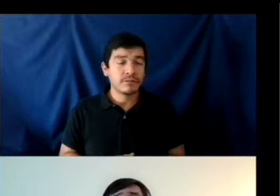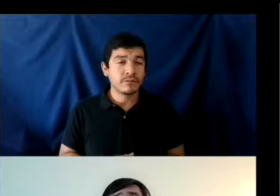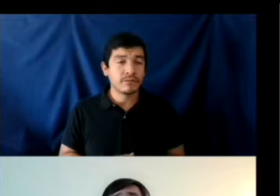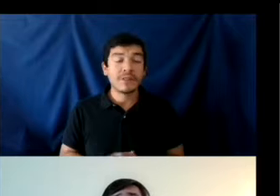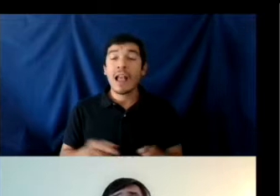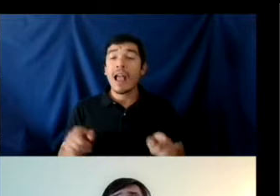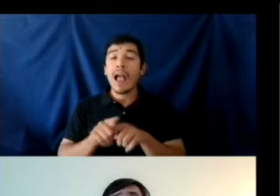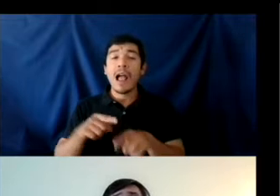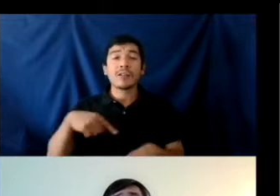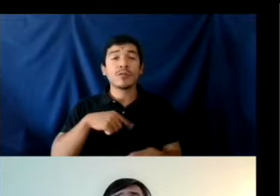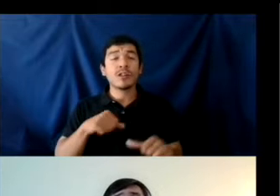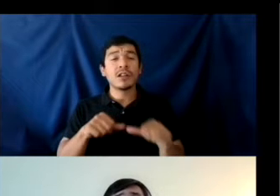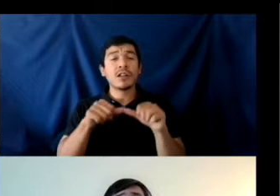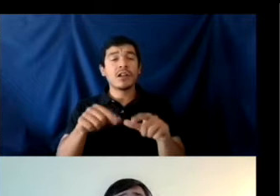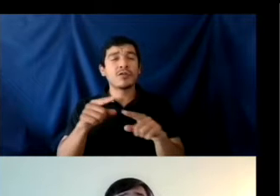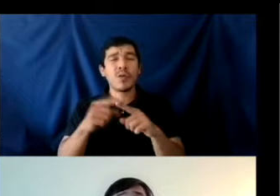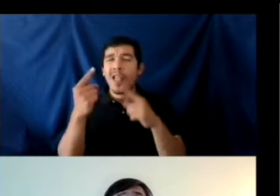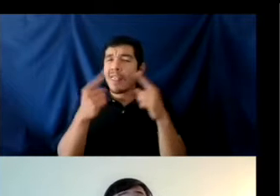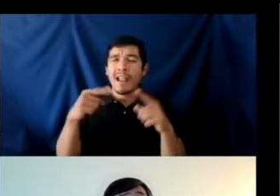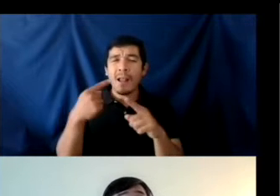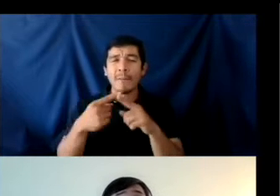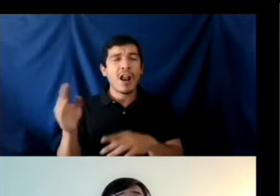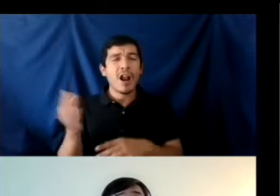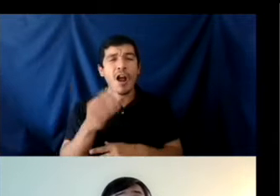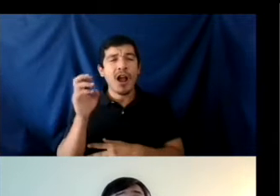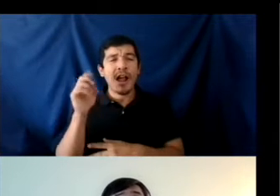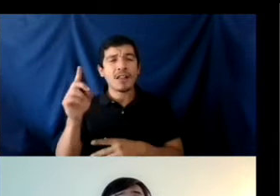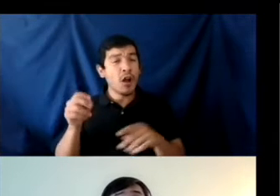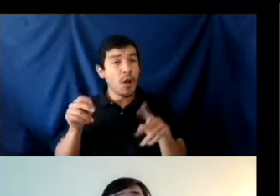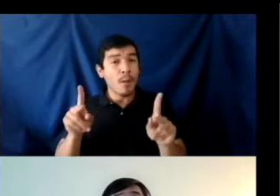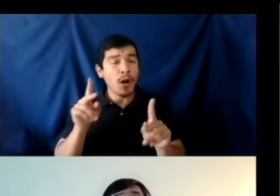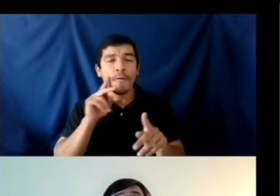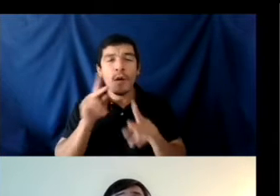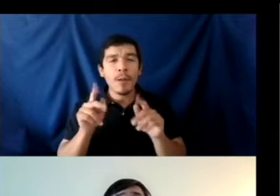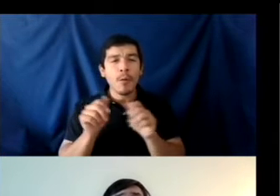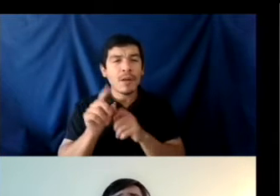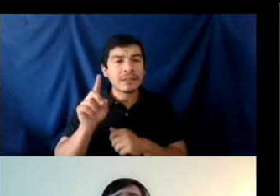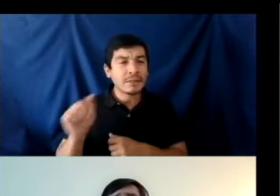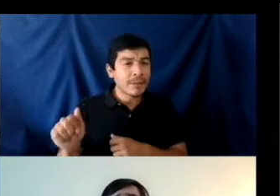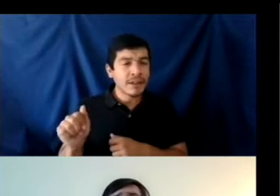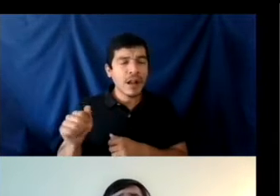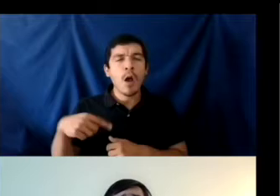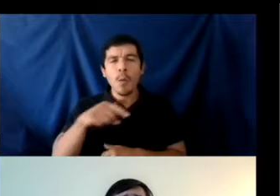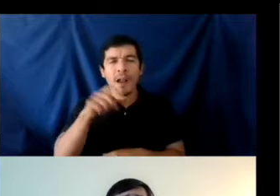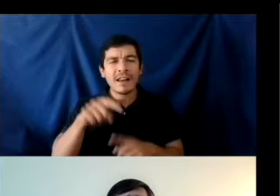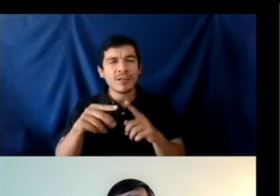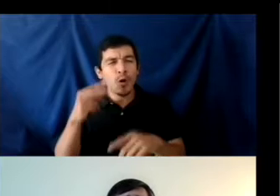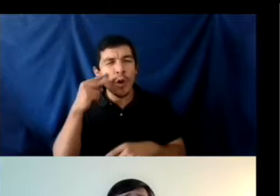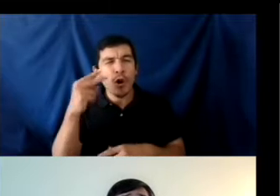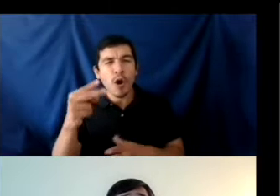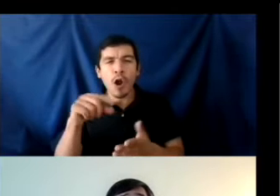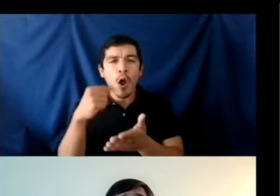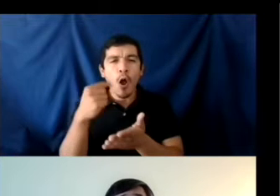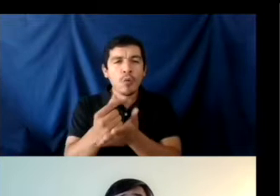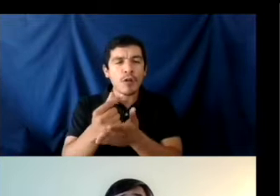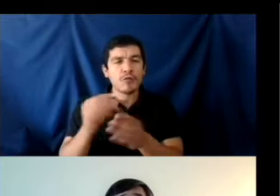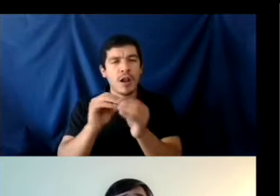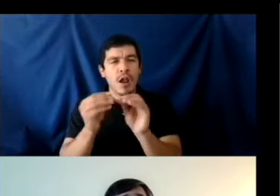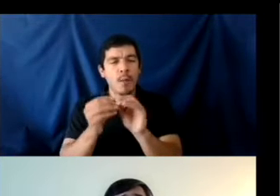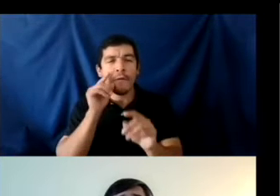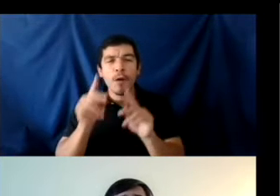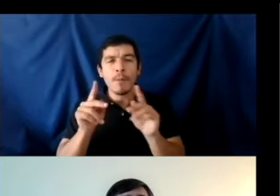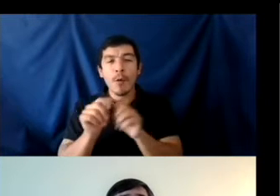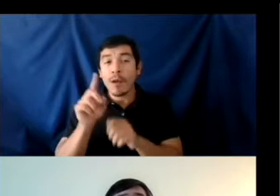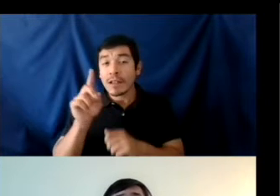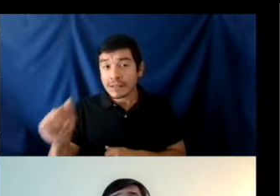As we continue to think about the educational opportunities for people with disabilities, we need to look at the graduation rates for students with disabilities,